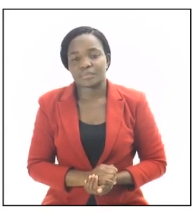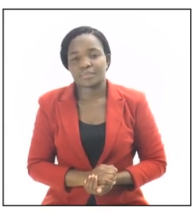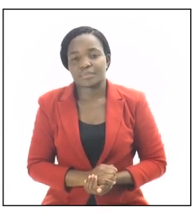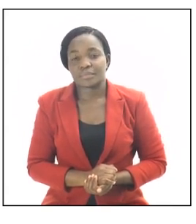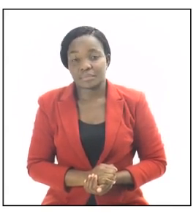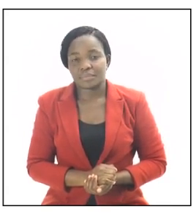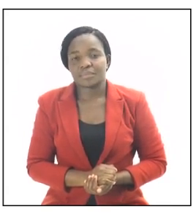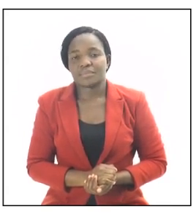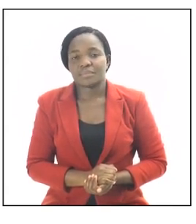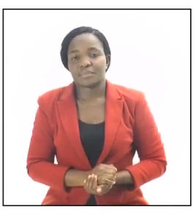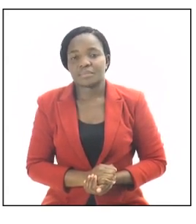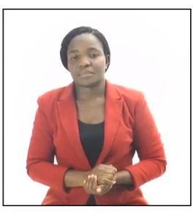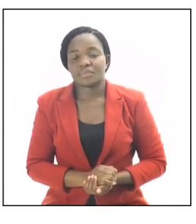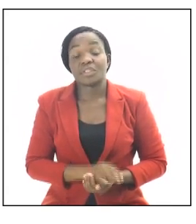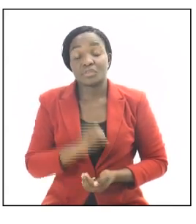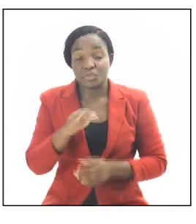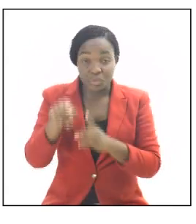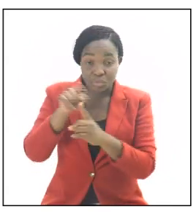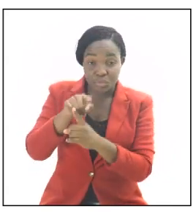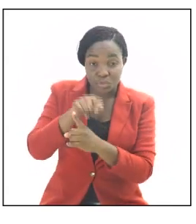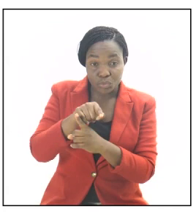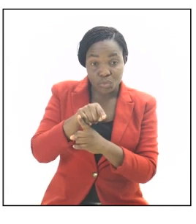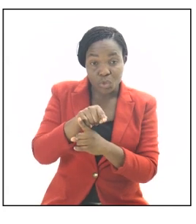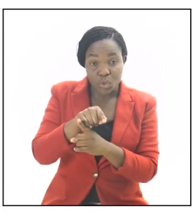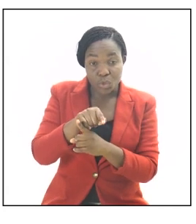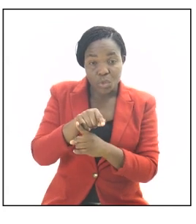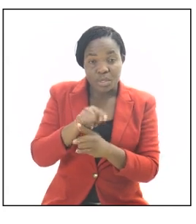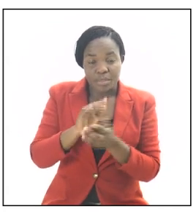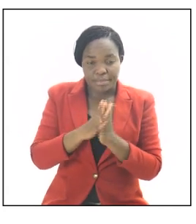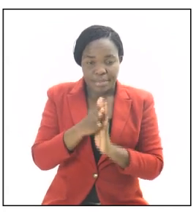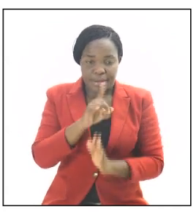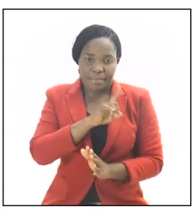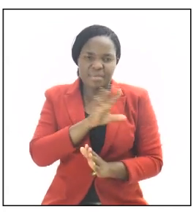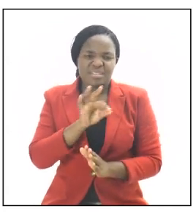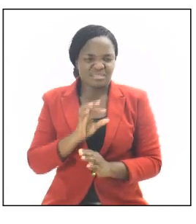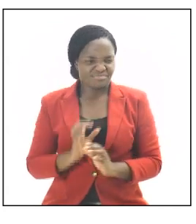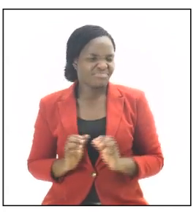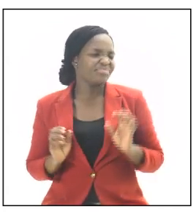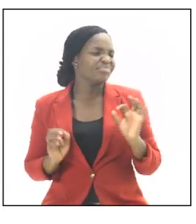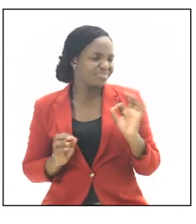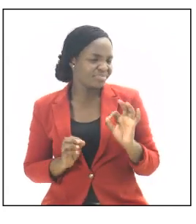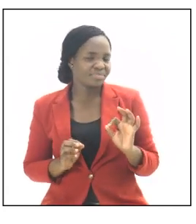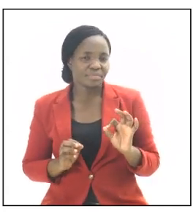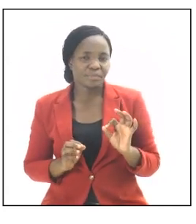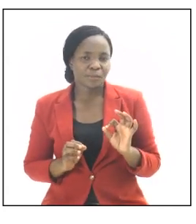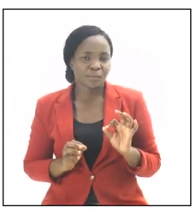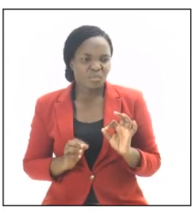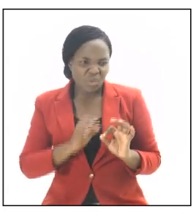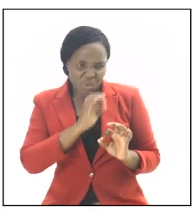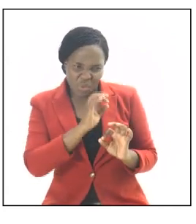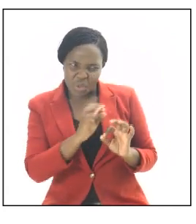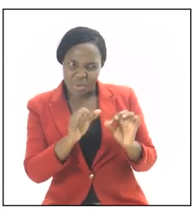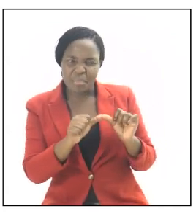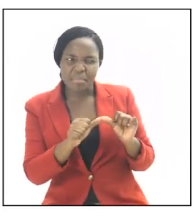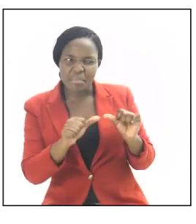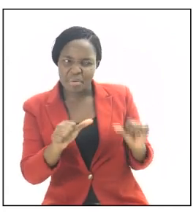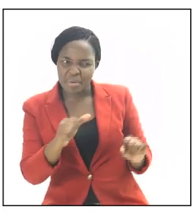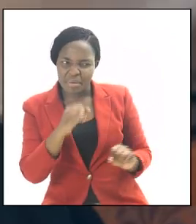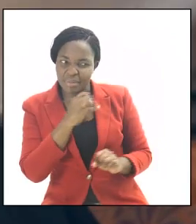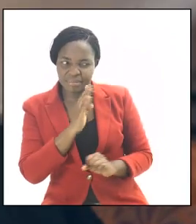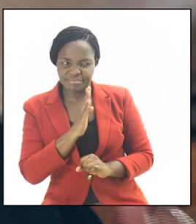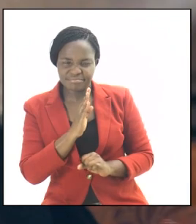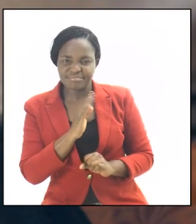18.8495559216 to the nearest whole number. That is so cool. Your measurement was not so bad after all,